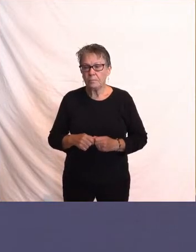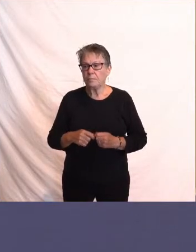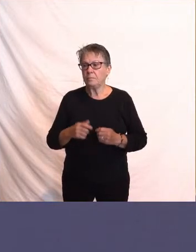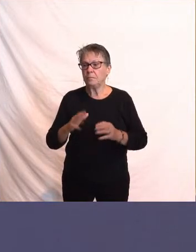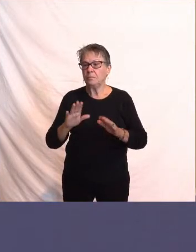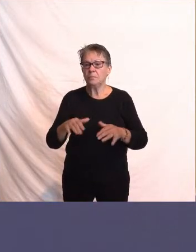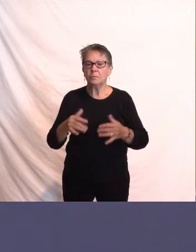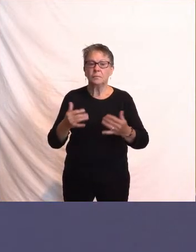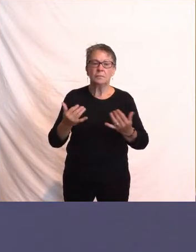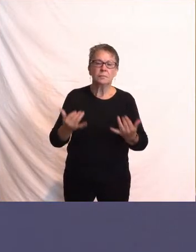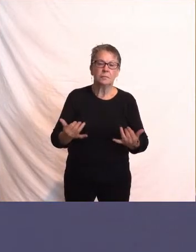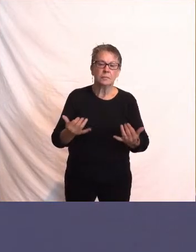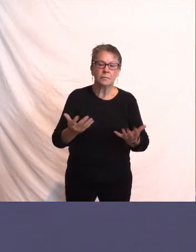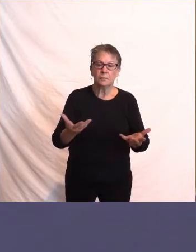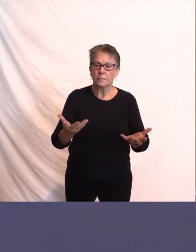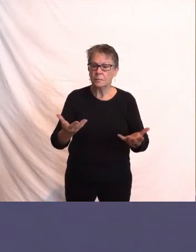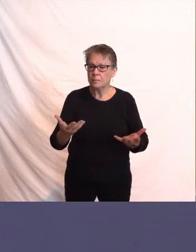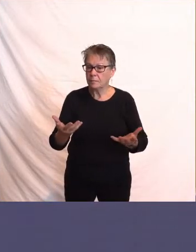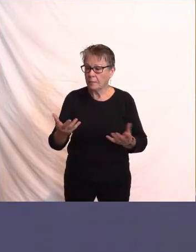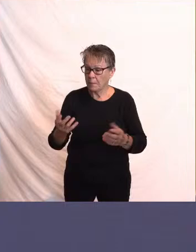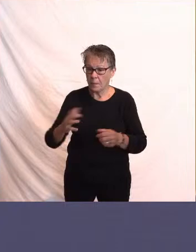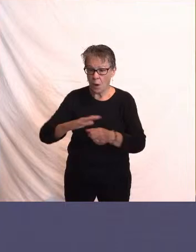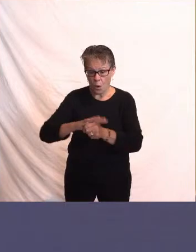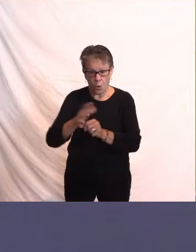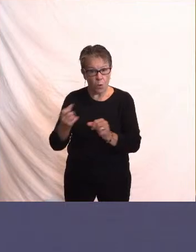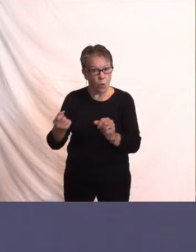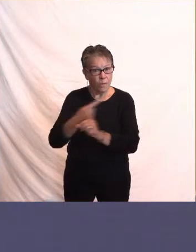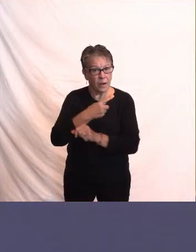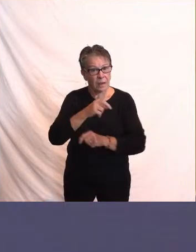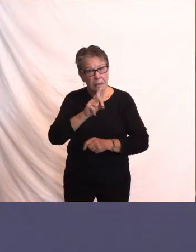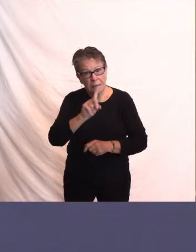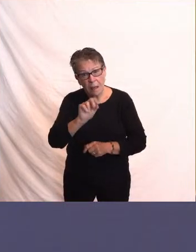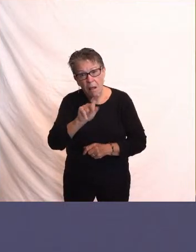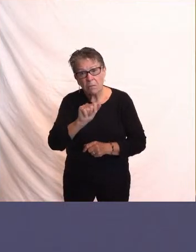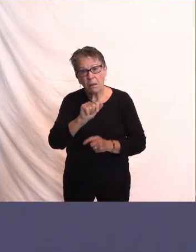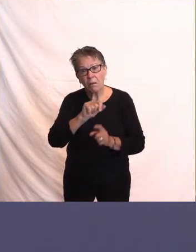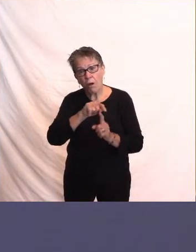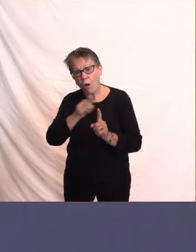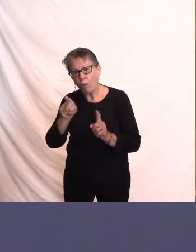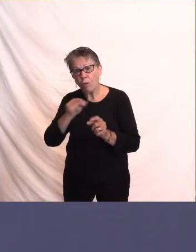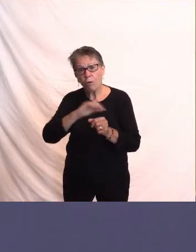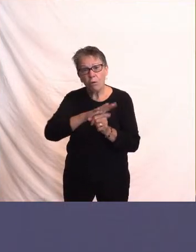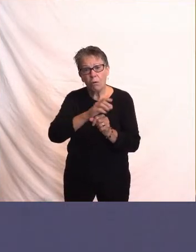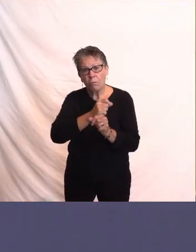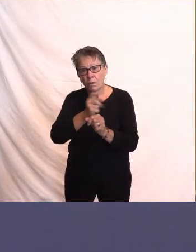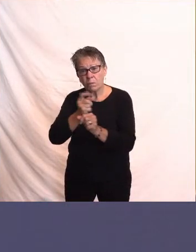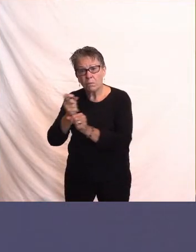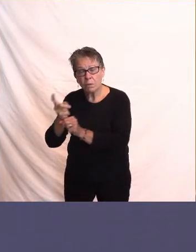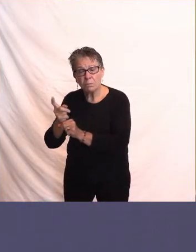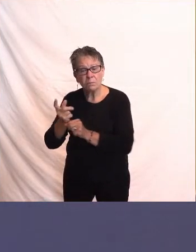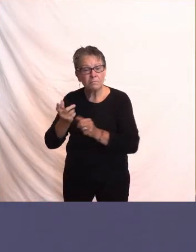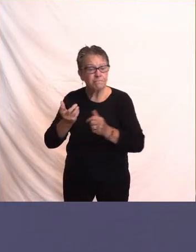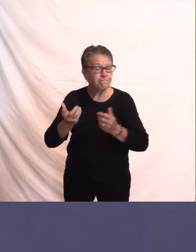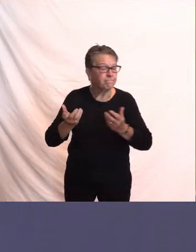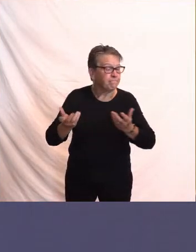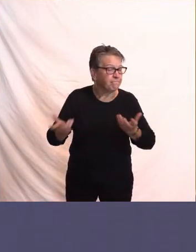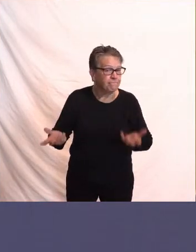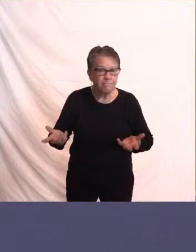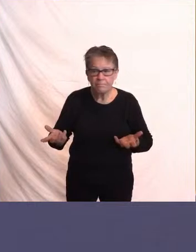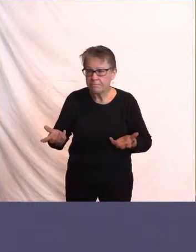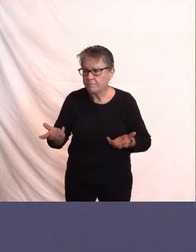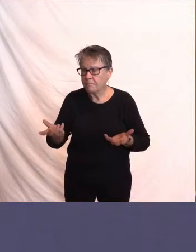that I referred to, 64, 81, now 12, do not include any probables in my numbers, unless Judy tells me